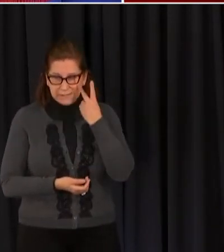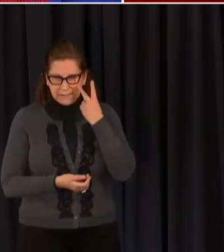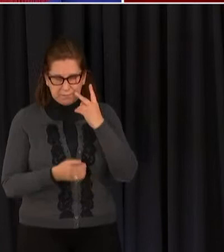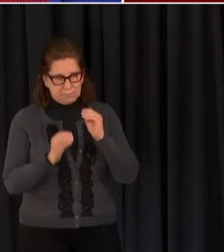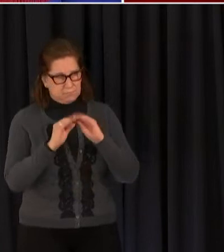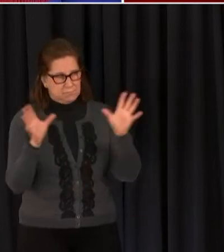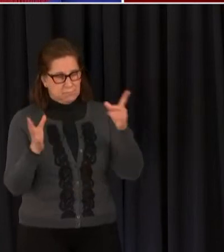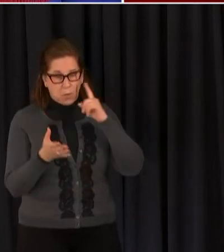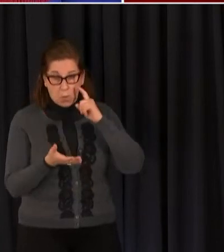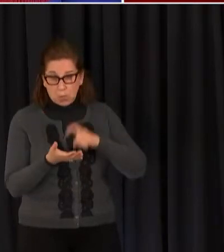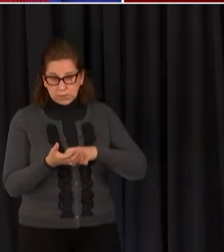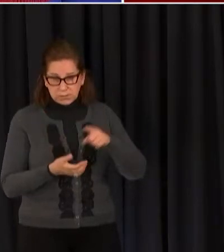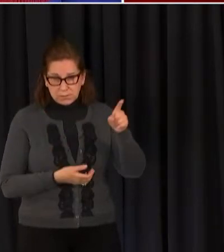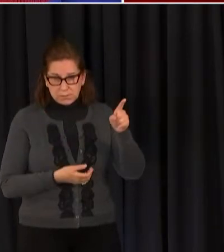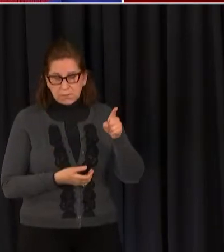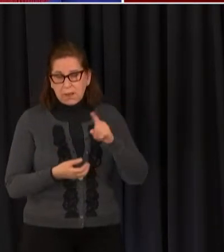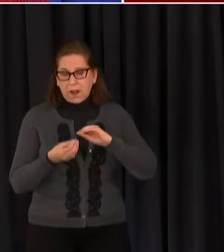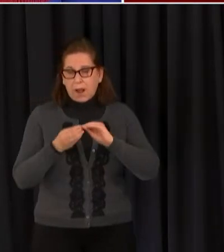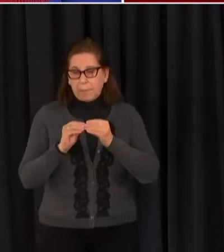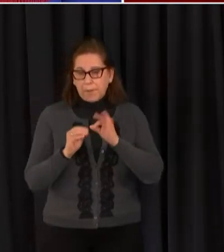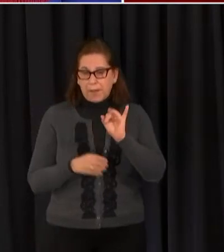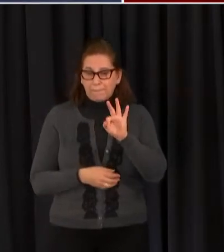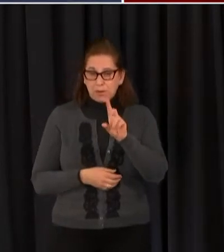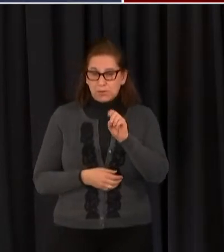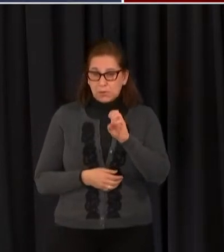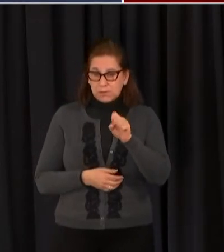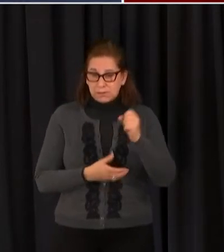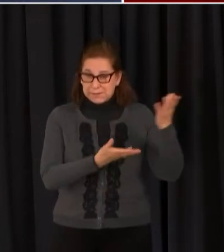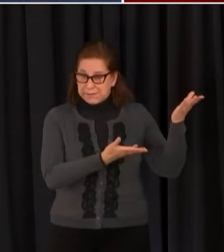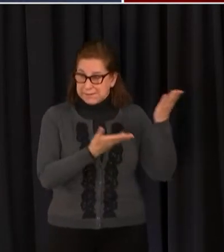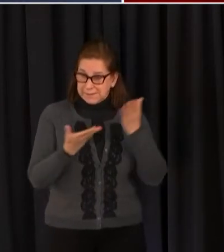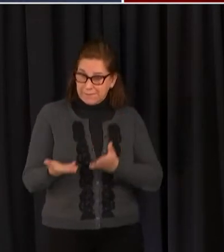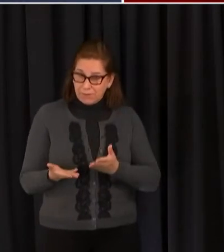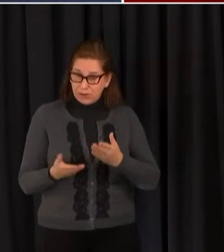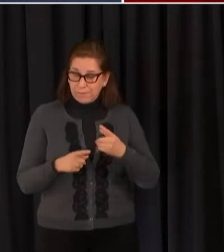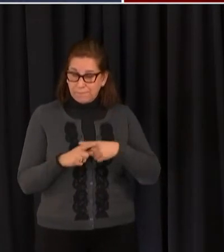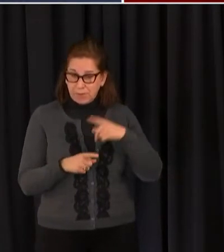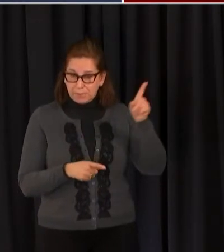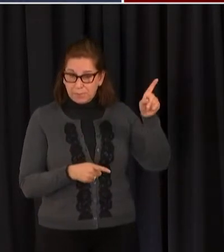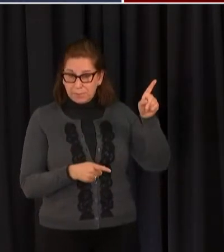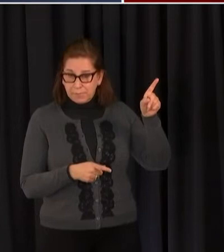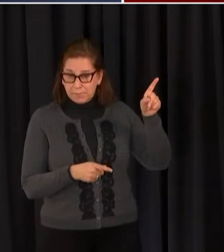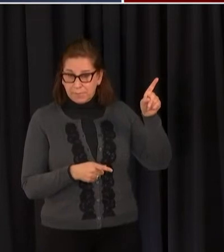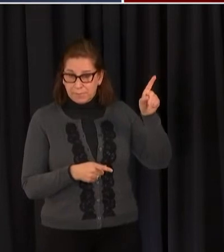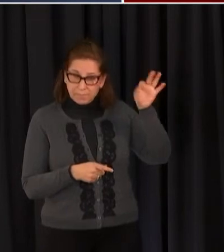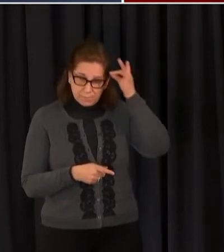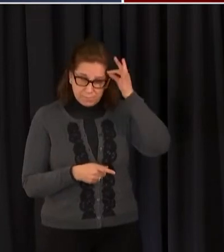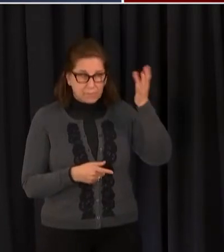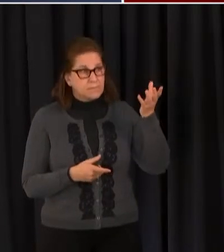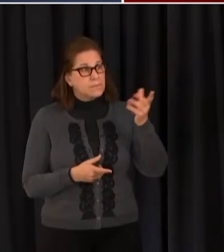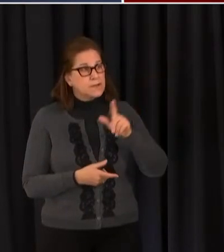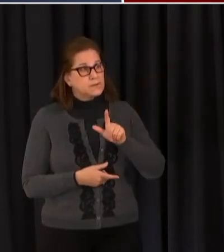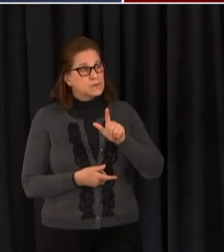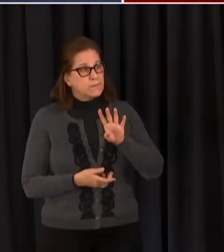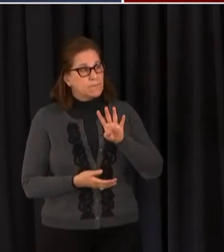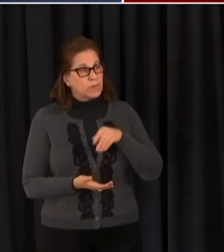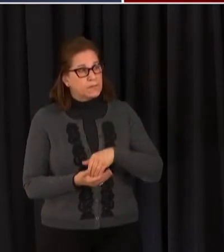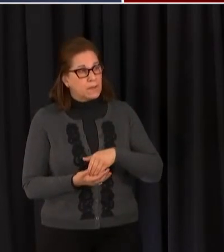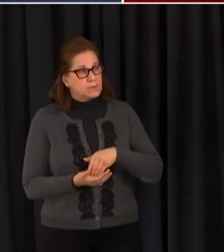We talk about the number of doses delivering this week to the district, and then that converts to appointments that are